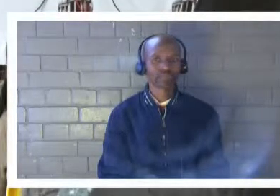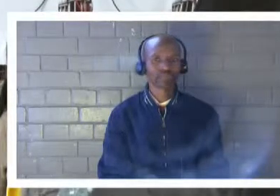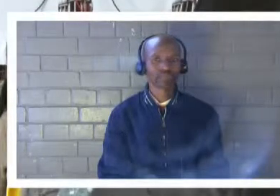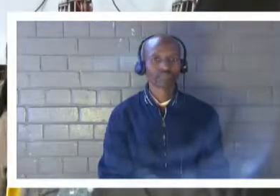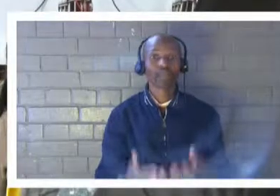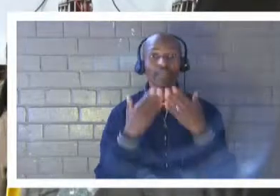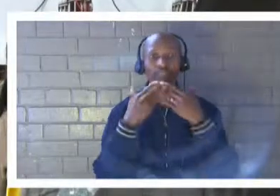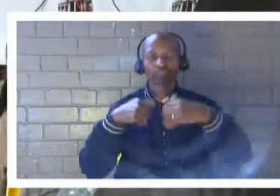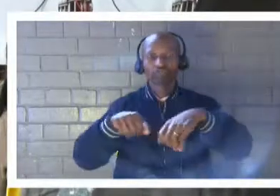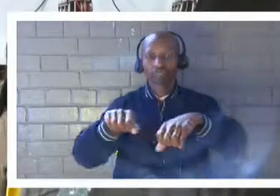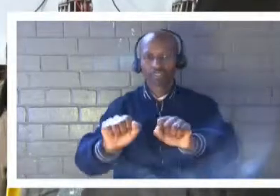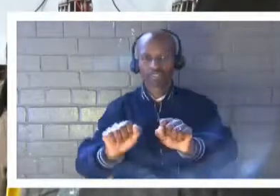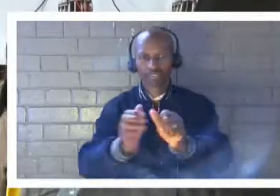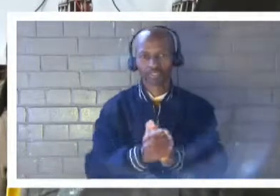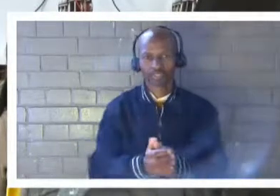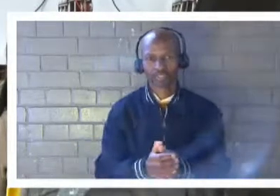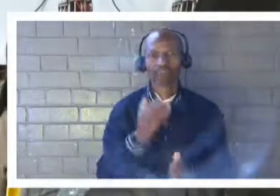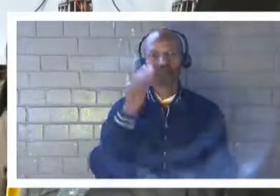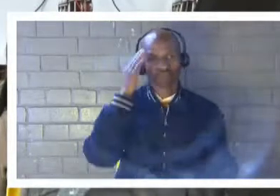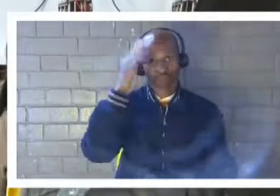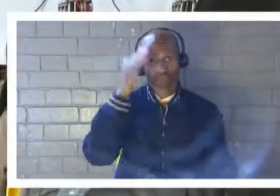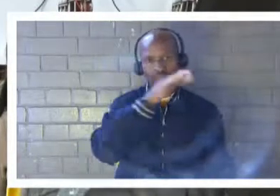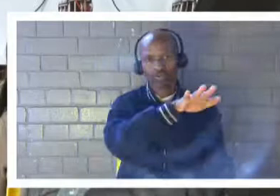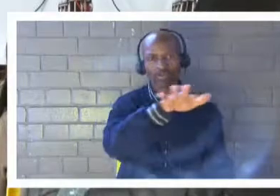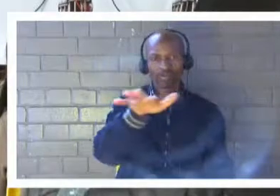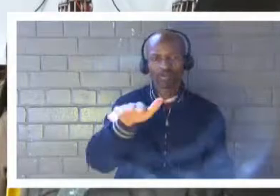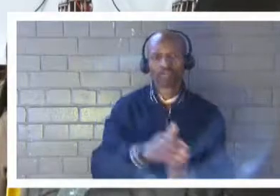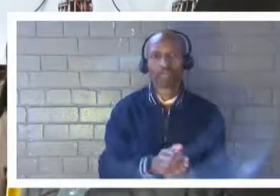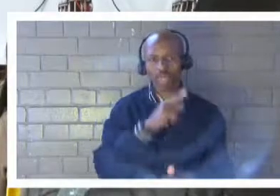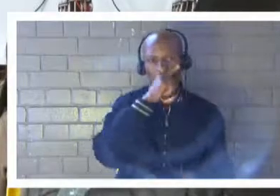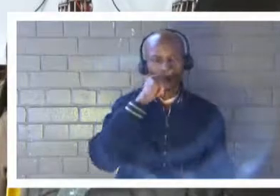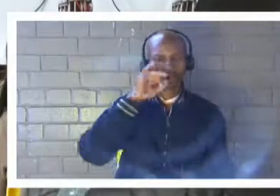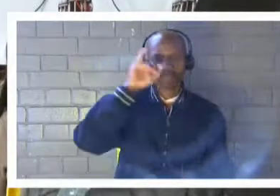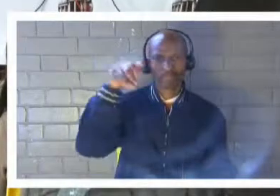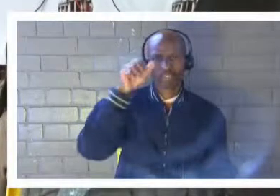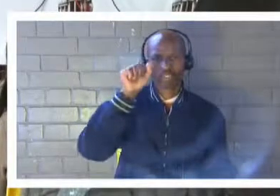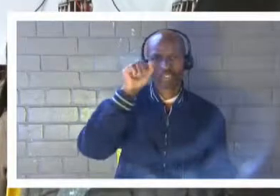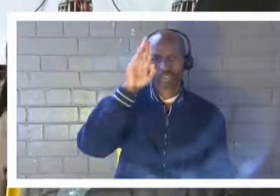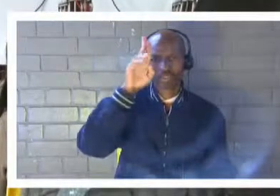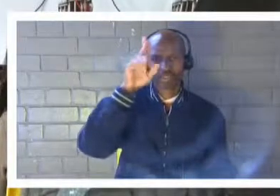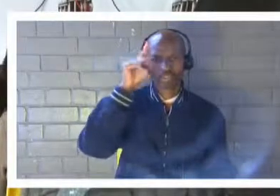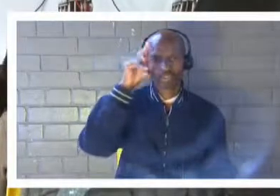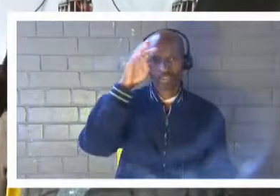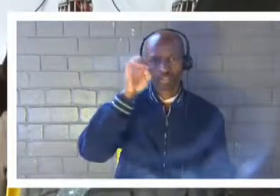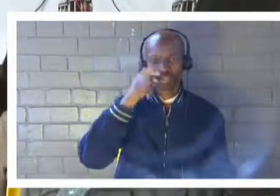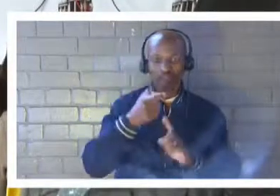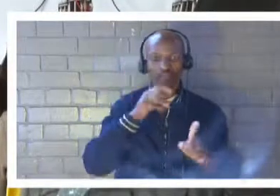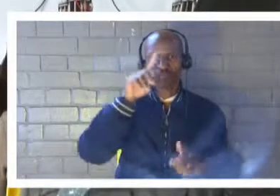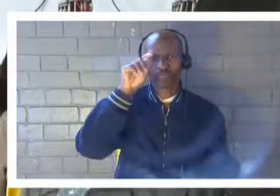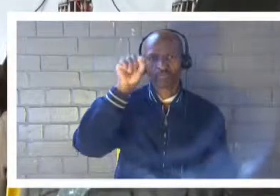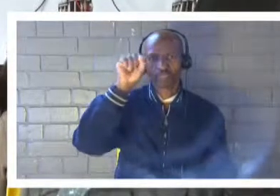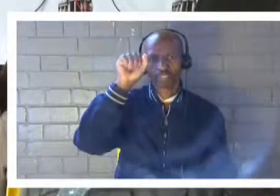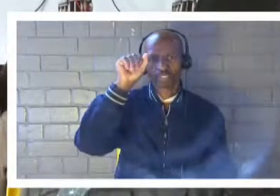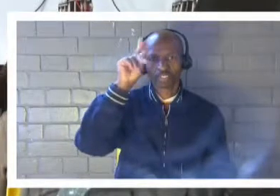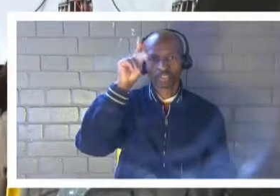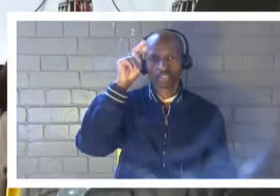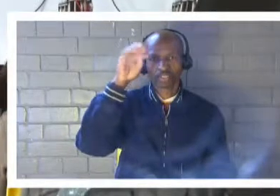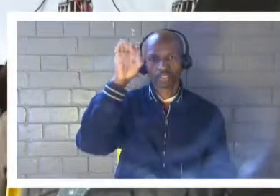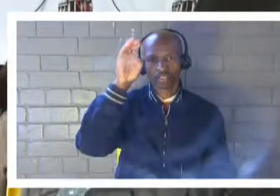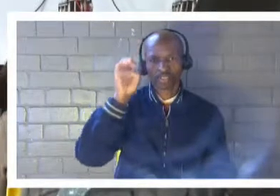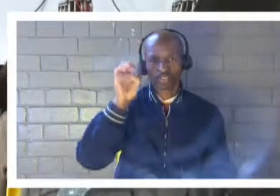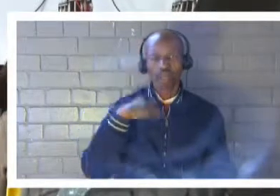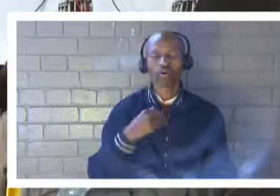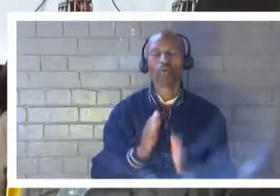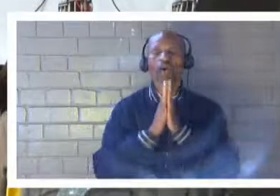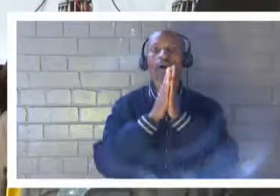Thanks, Mr. Chairperson. Seeing you being a little warm, come on to Ujabla Nogam Konza. No, see, we are it's a gun.